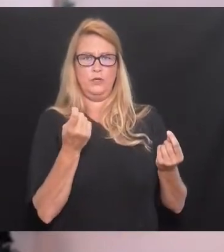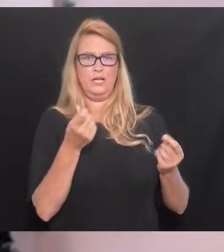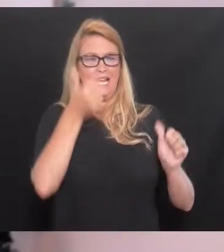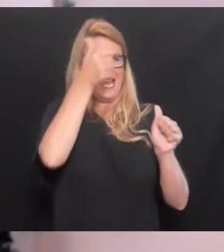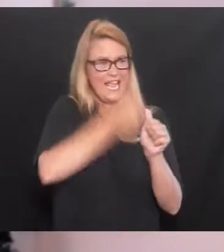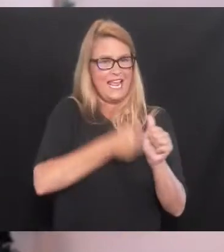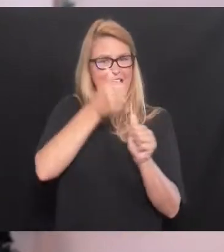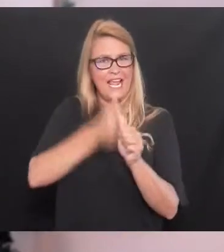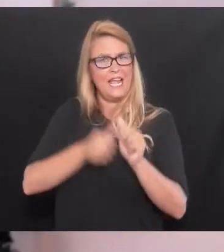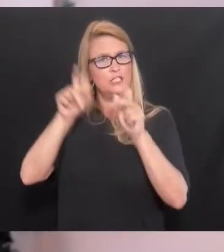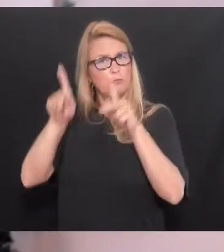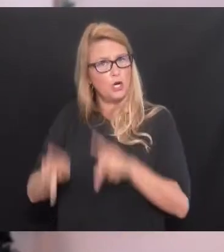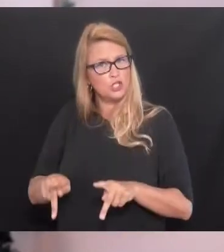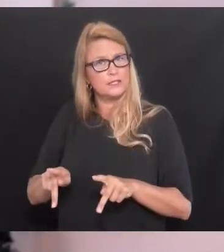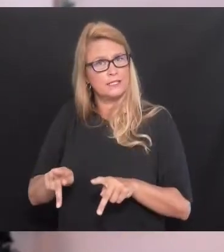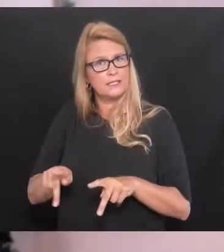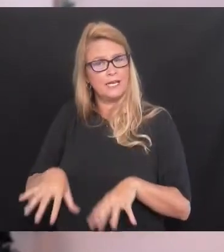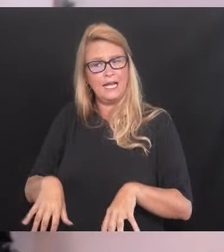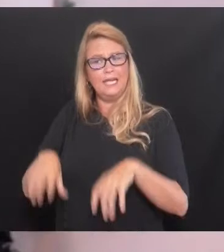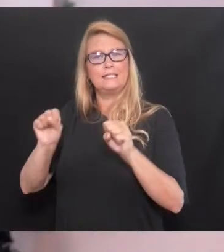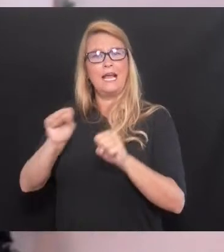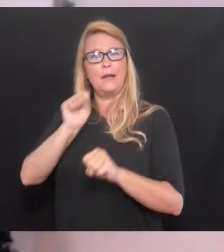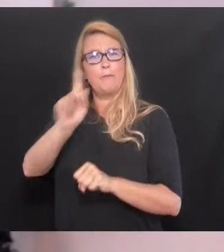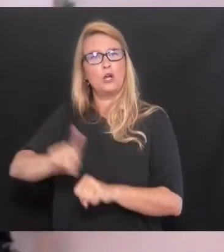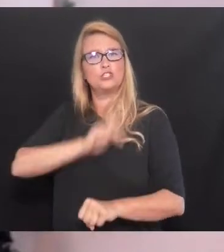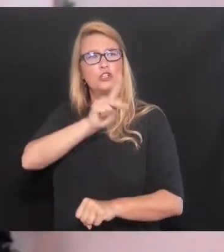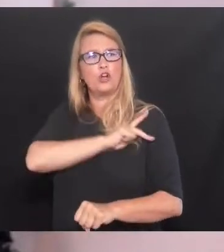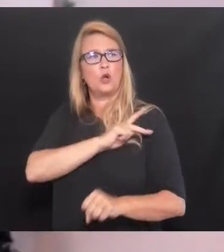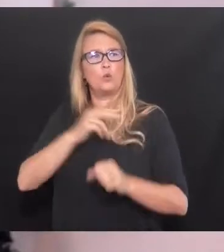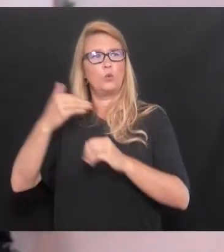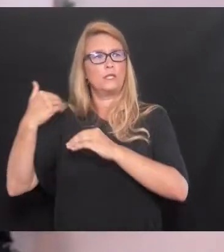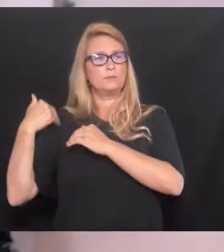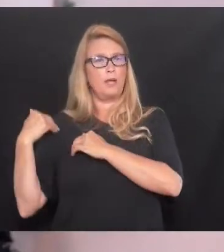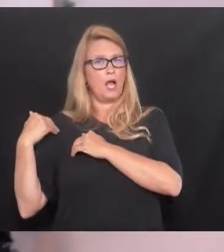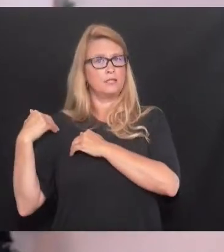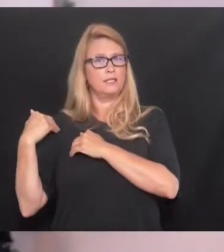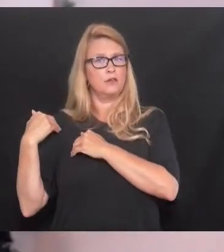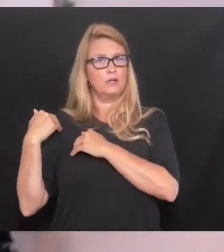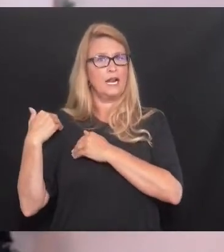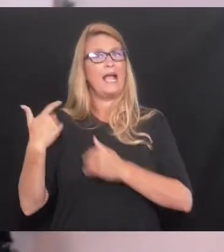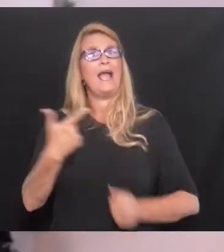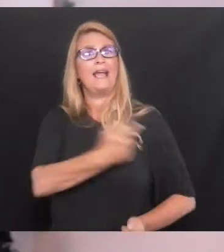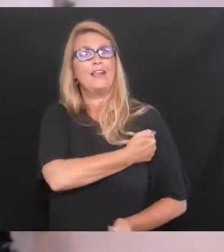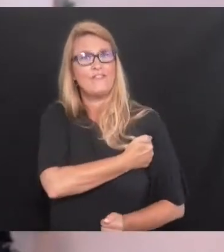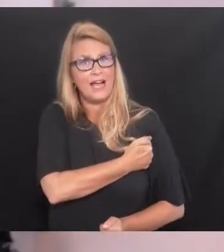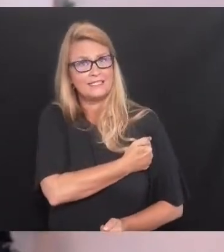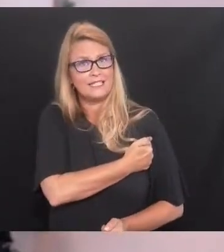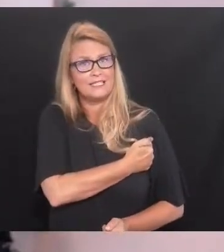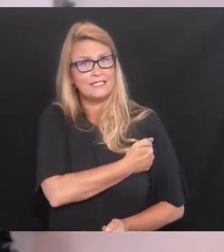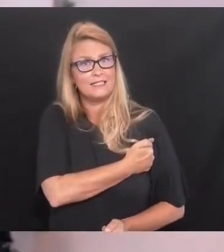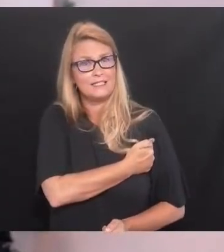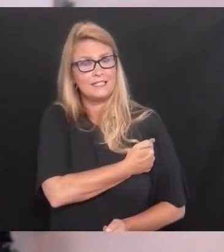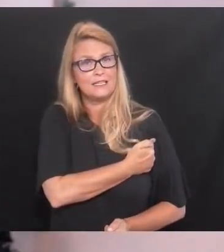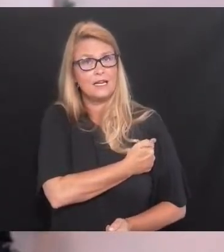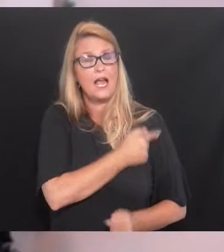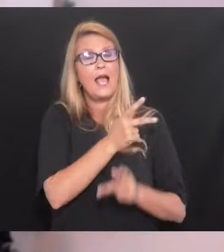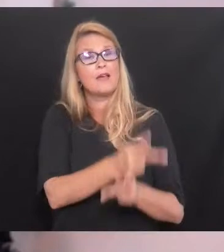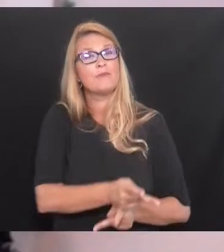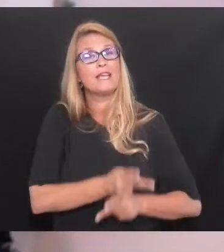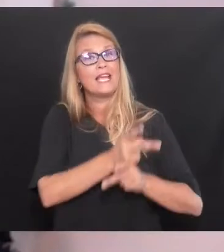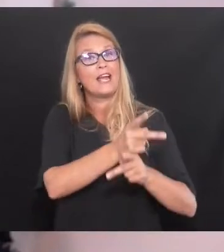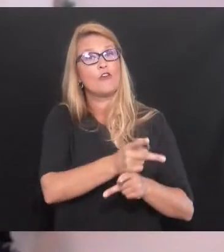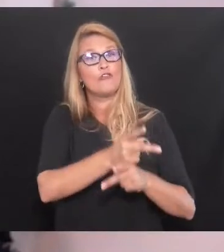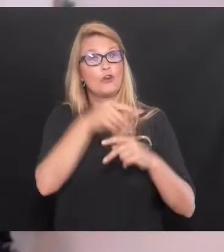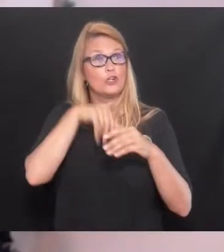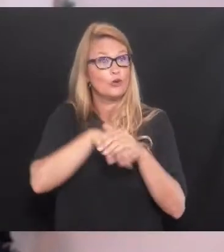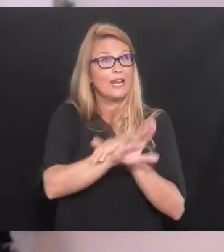each person should take personal responsibility and not only choose vaccination, but also be cautious. And if you're